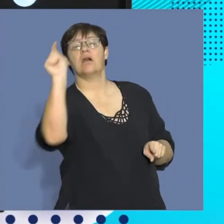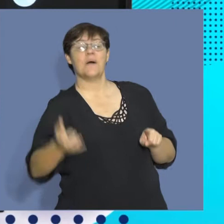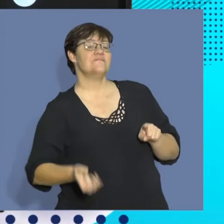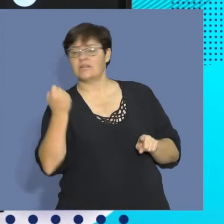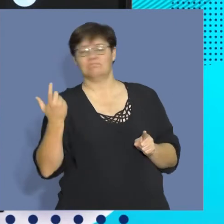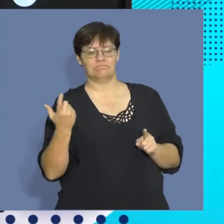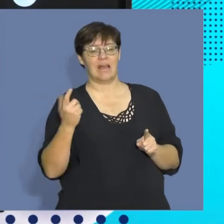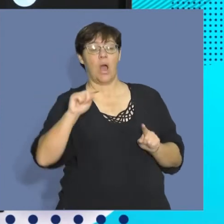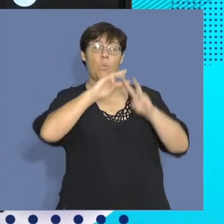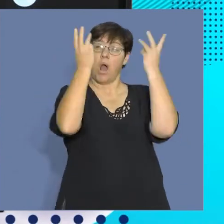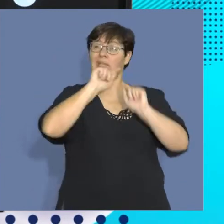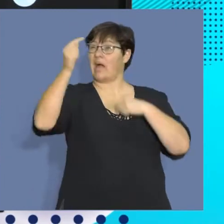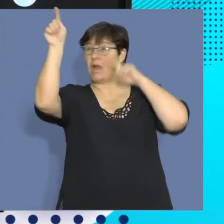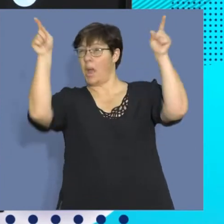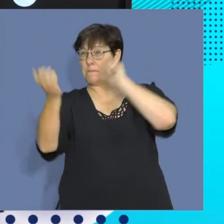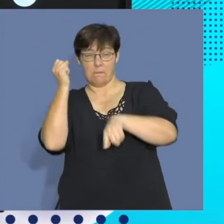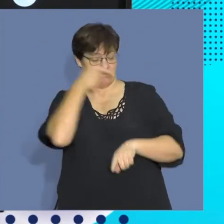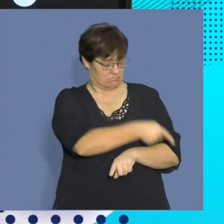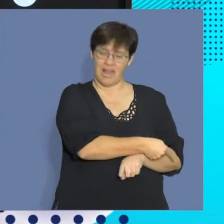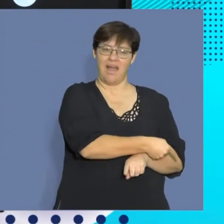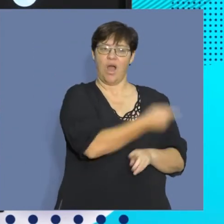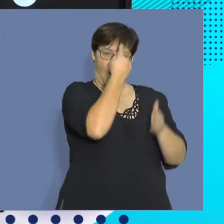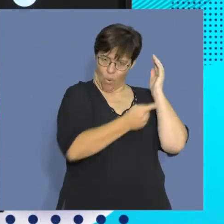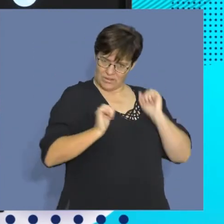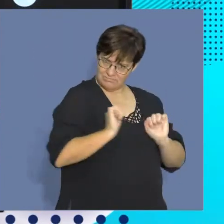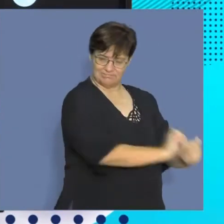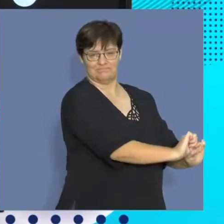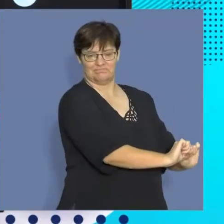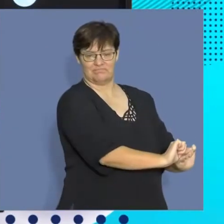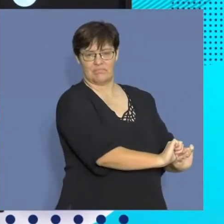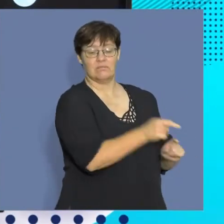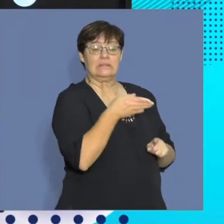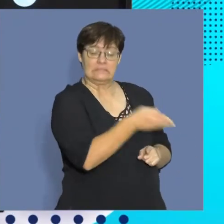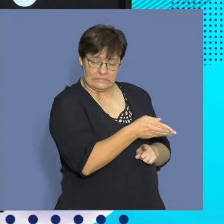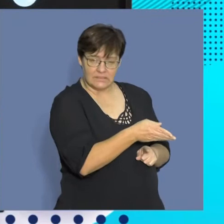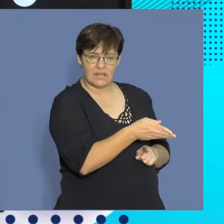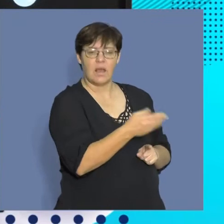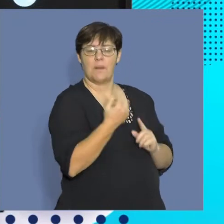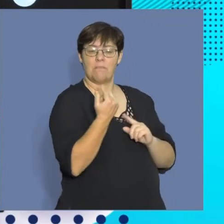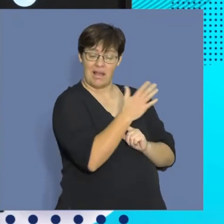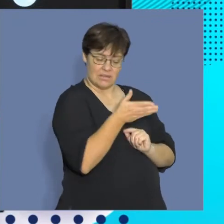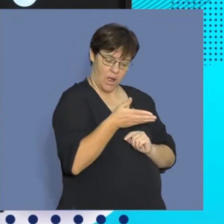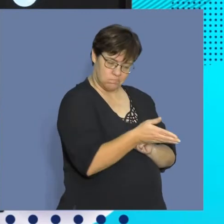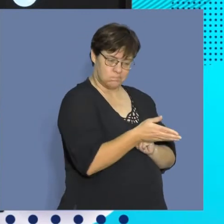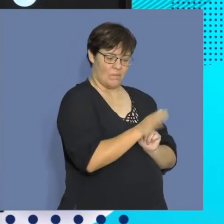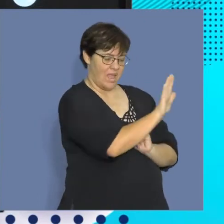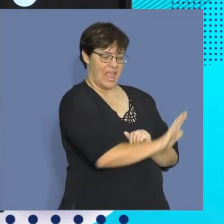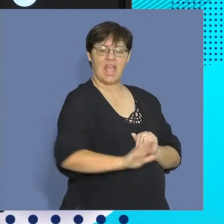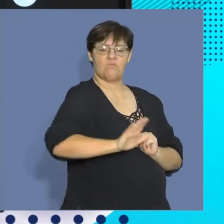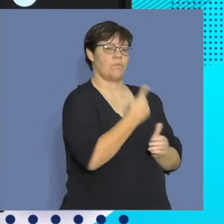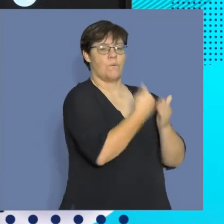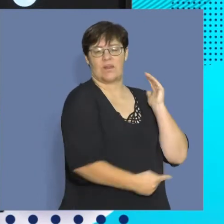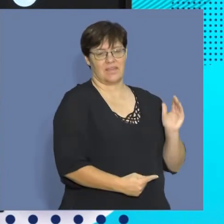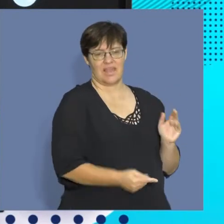in an area naturally and nowhere else in the world. So when we refer to endemic species, we refer to those species of plants that are found in